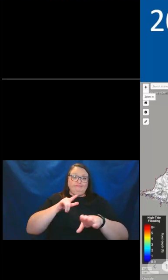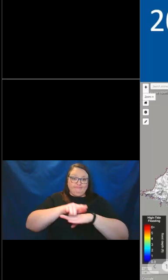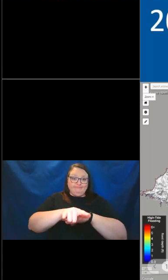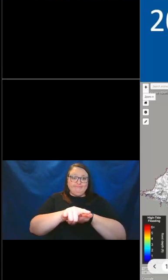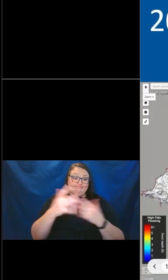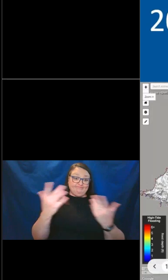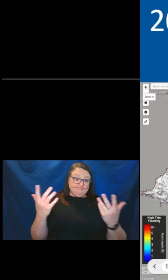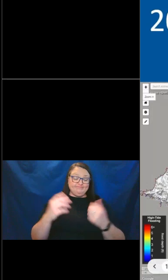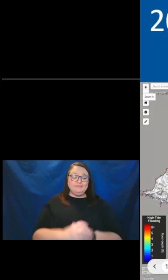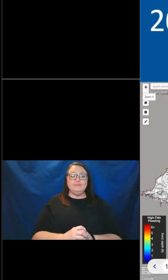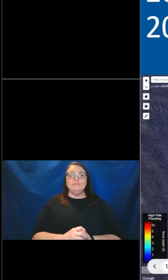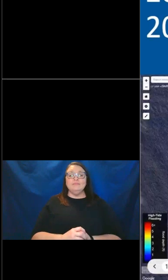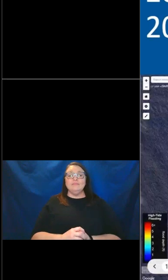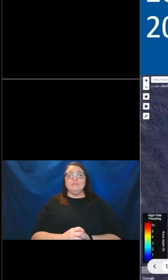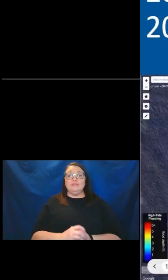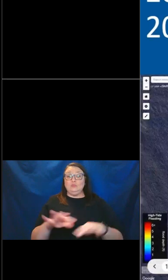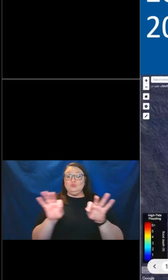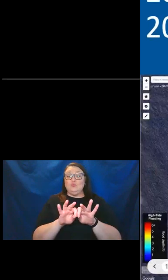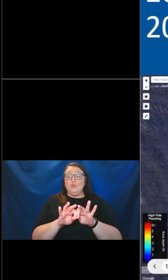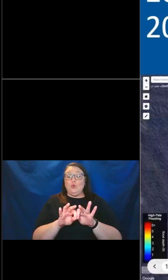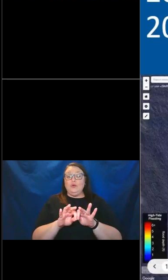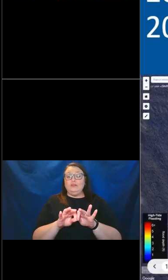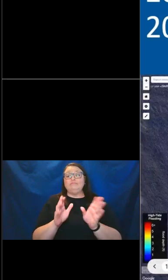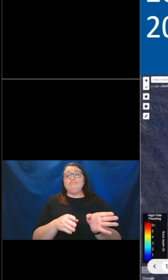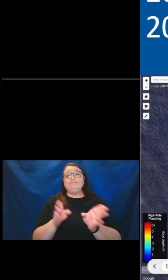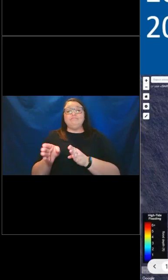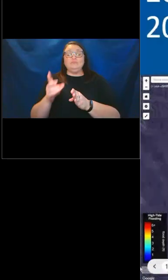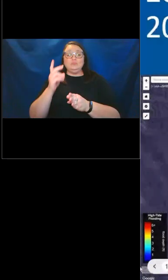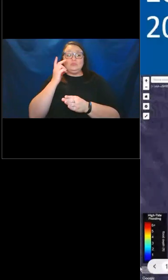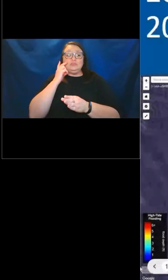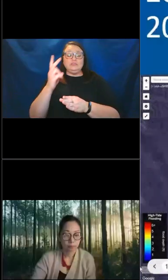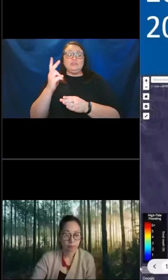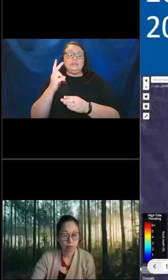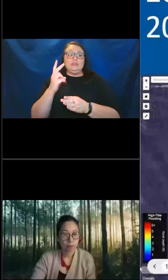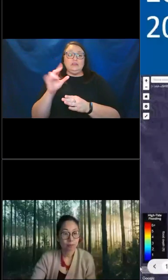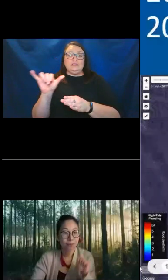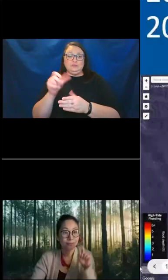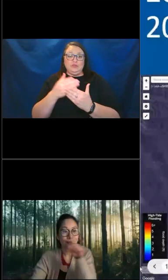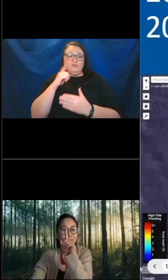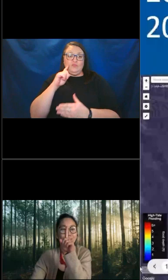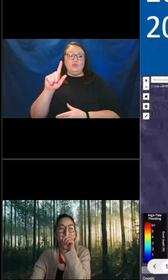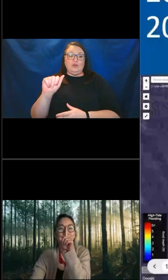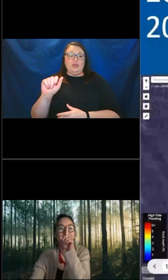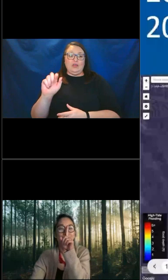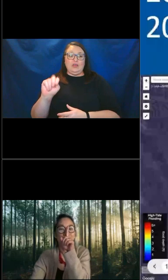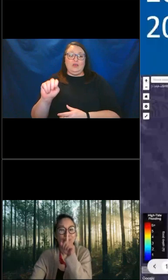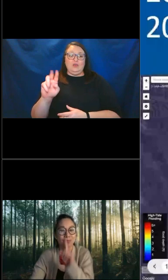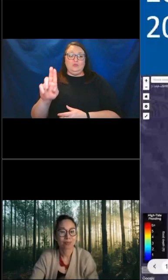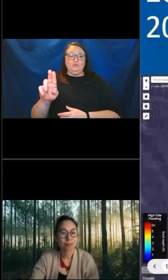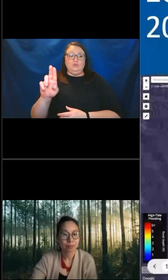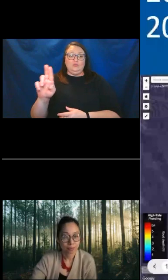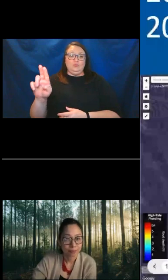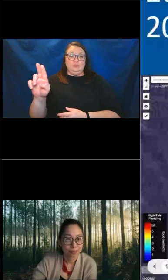And in the next slide, we're going to see similar thing for our Aunuu Island. And as you can see, it's quite dire for them